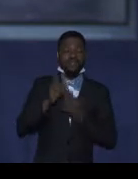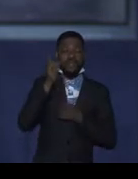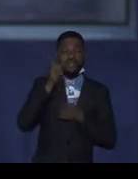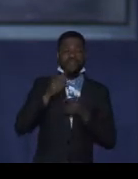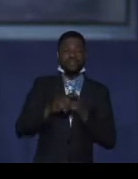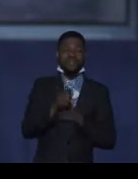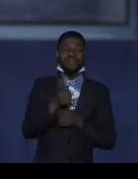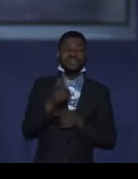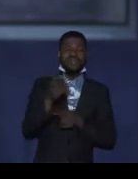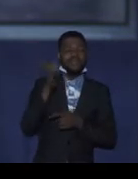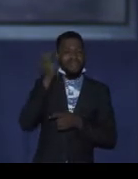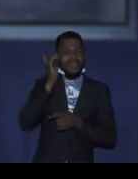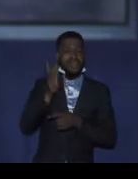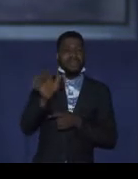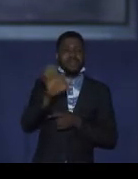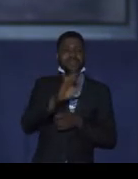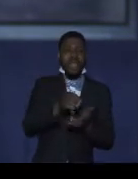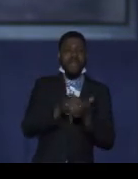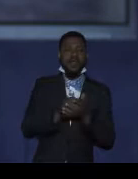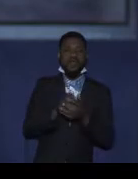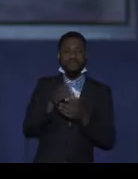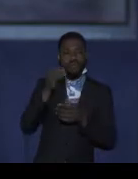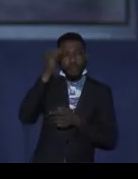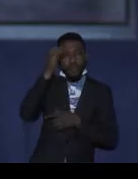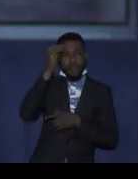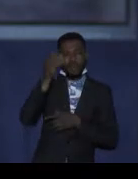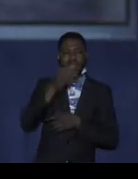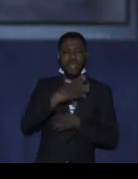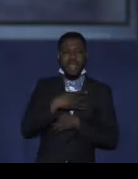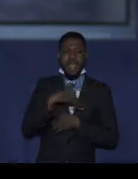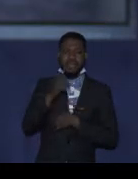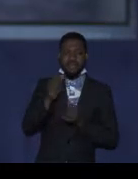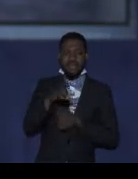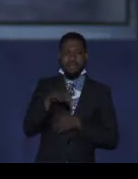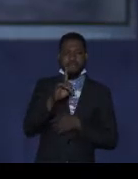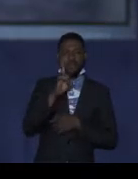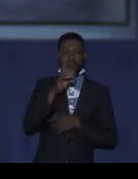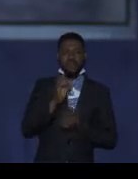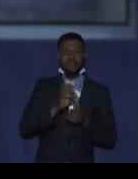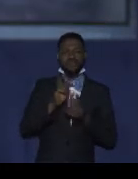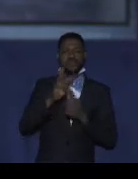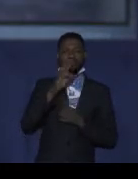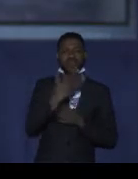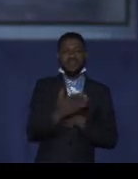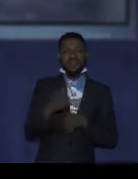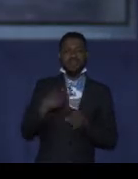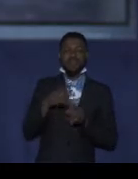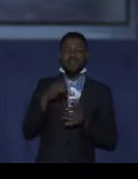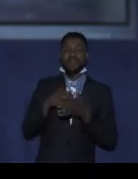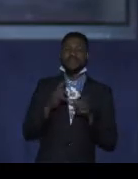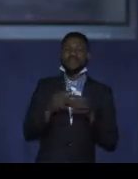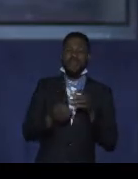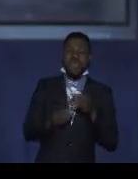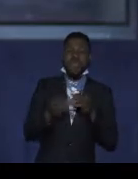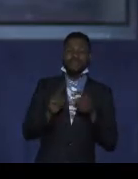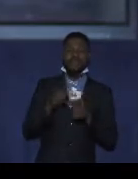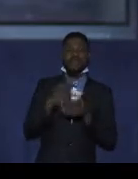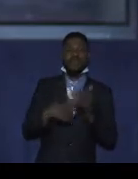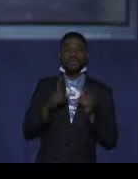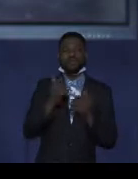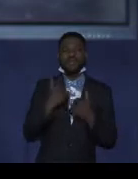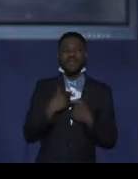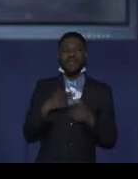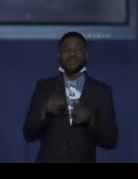others. Hear their own view, hear their own opinion, and you can pick one or two things from it to add to what you have.